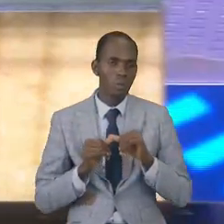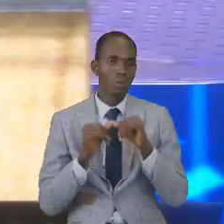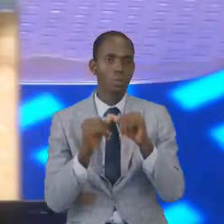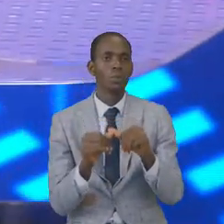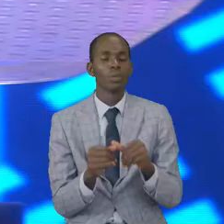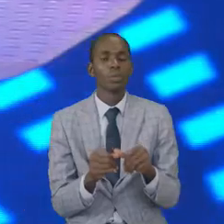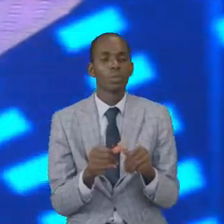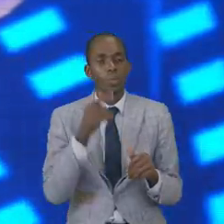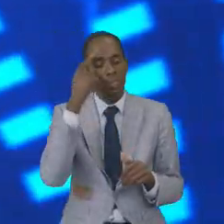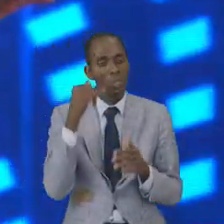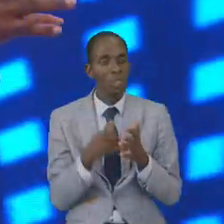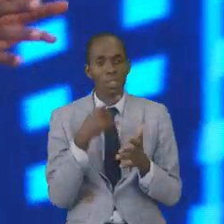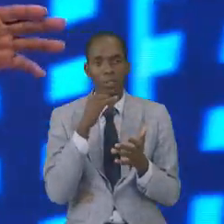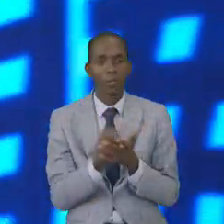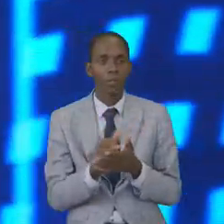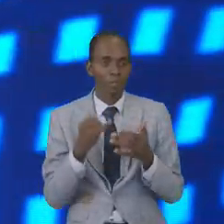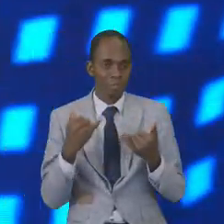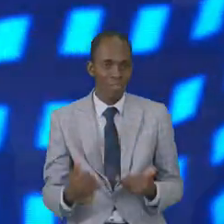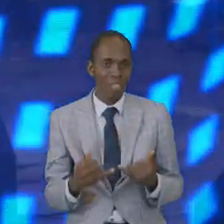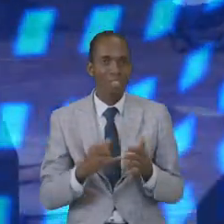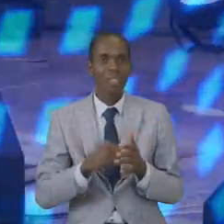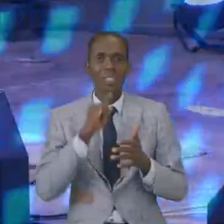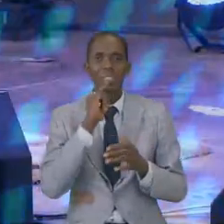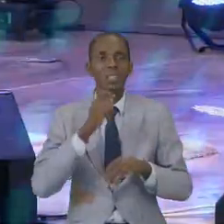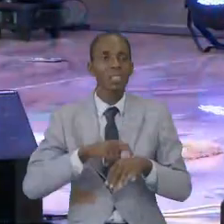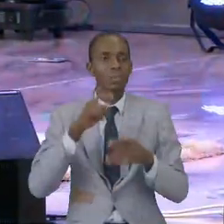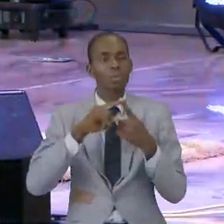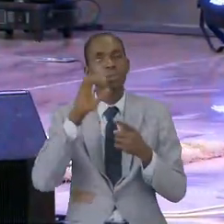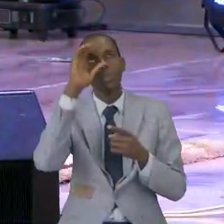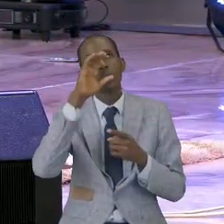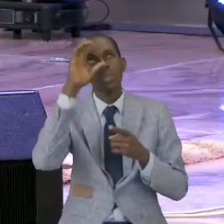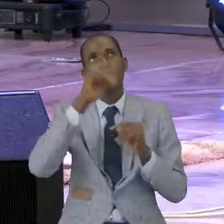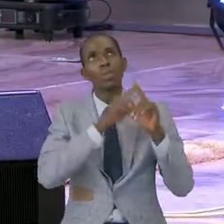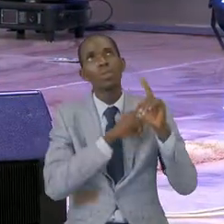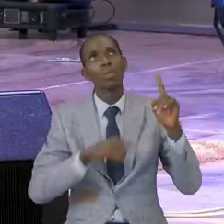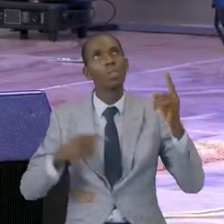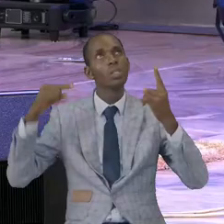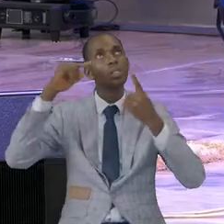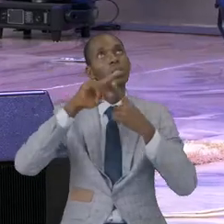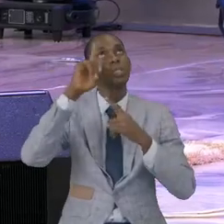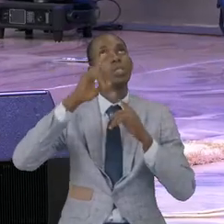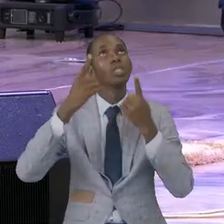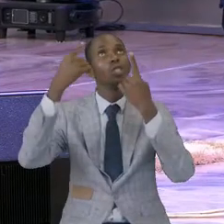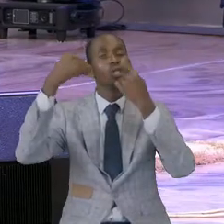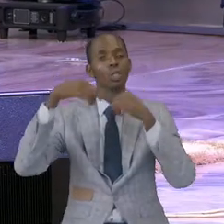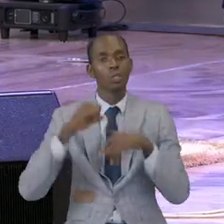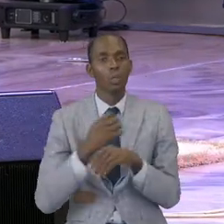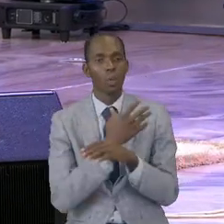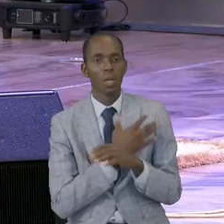says now, it is time to seek the Lord till he come and